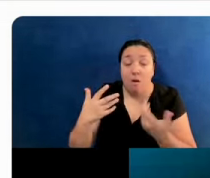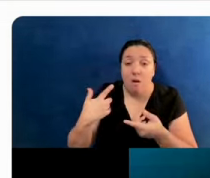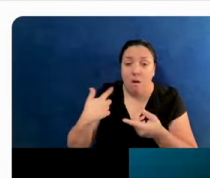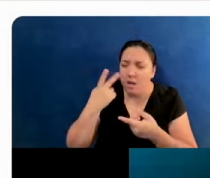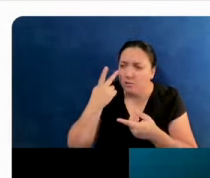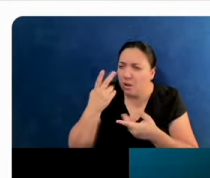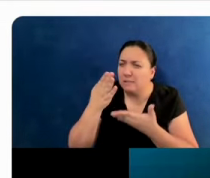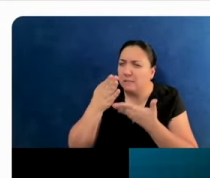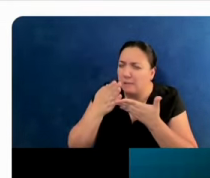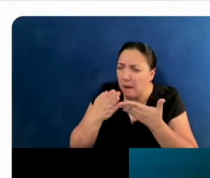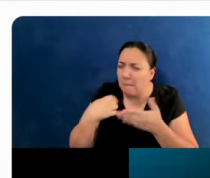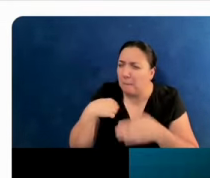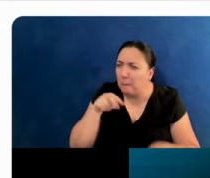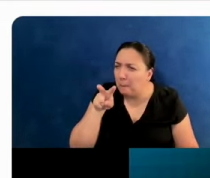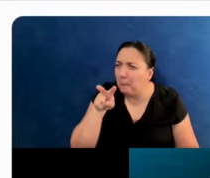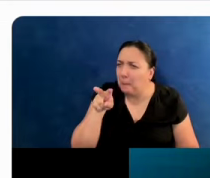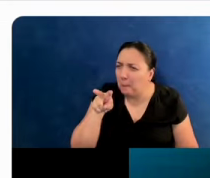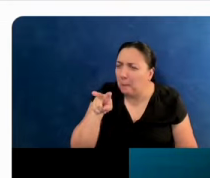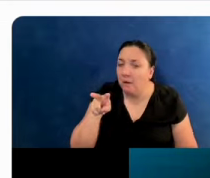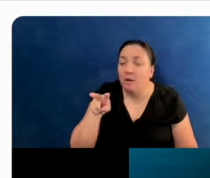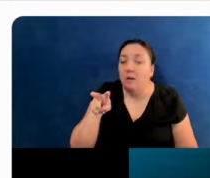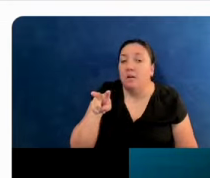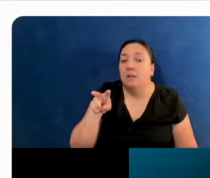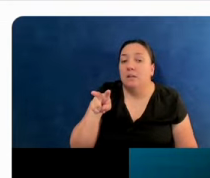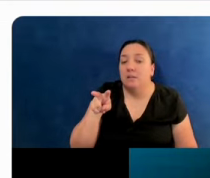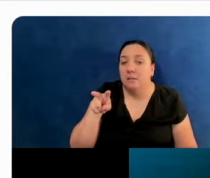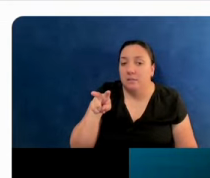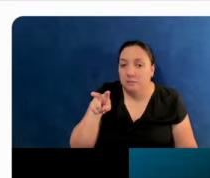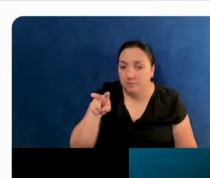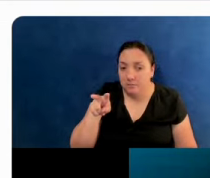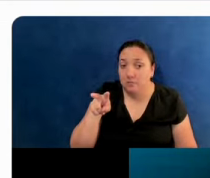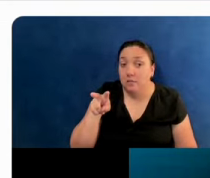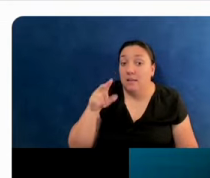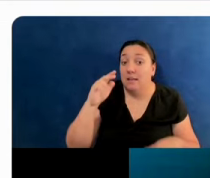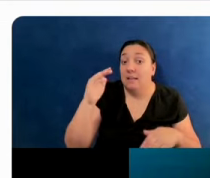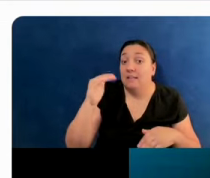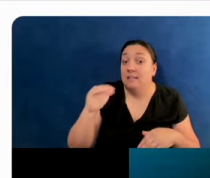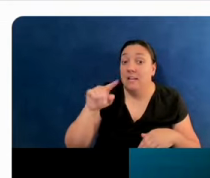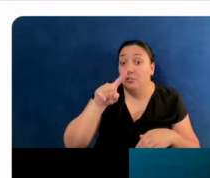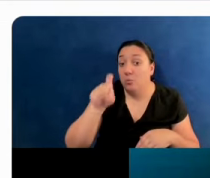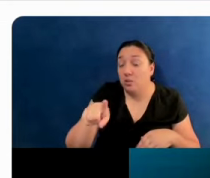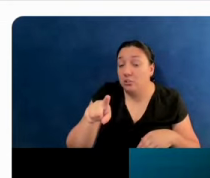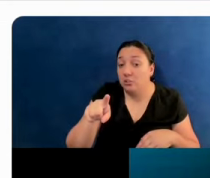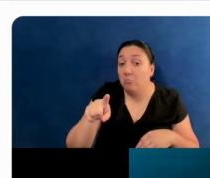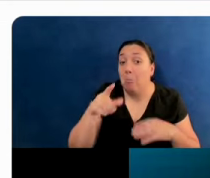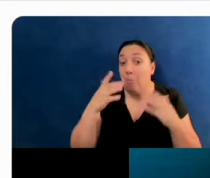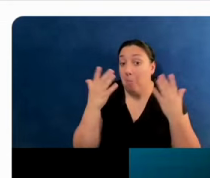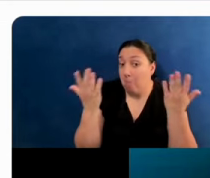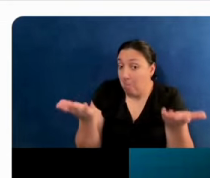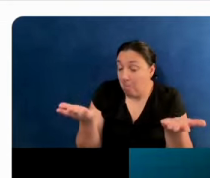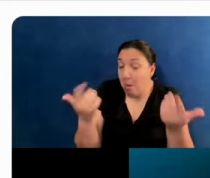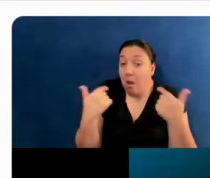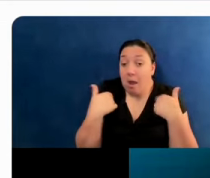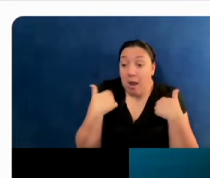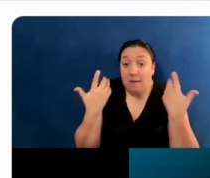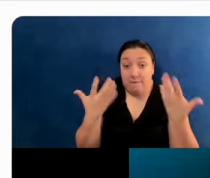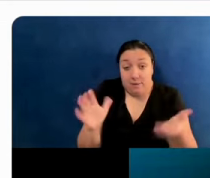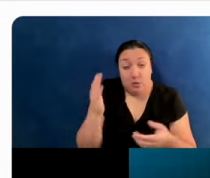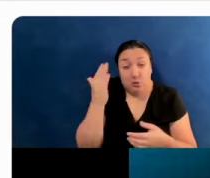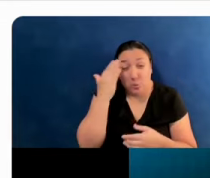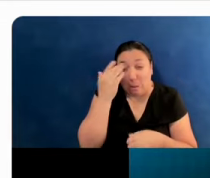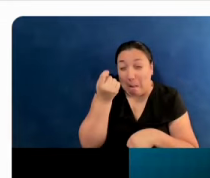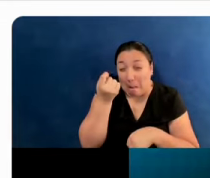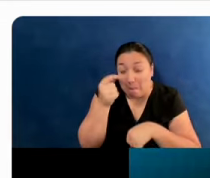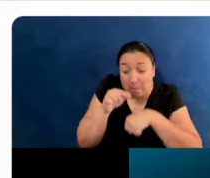at a few. And the next, question is, hey, now that I am familiar a little